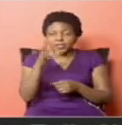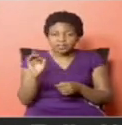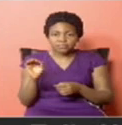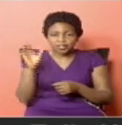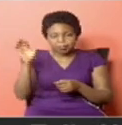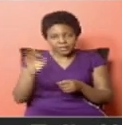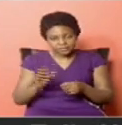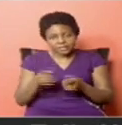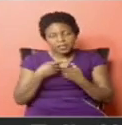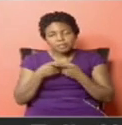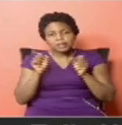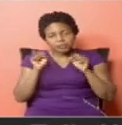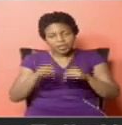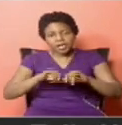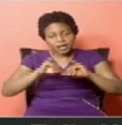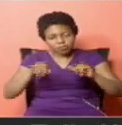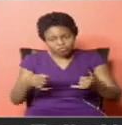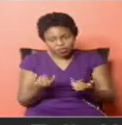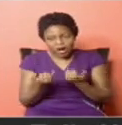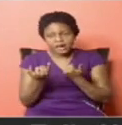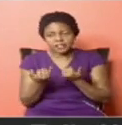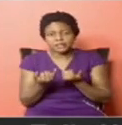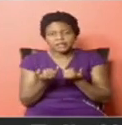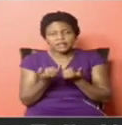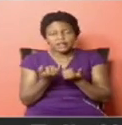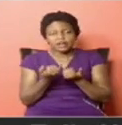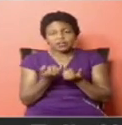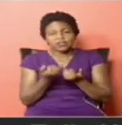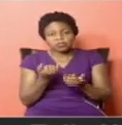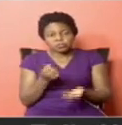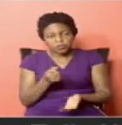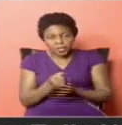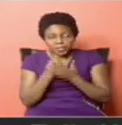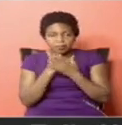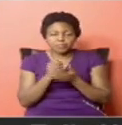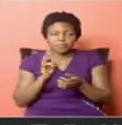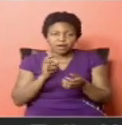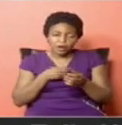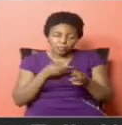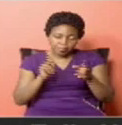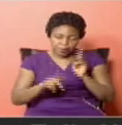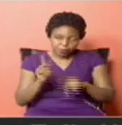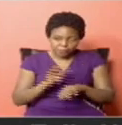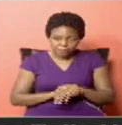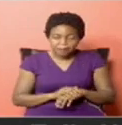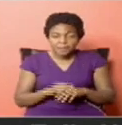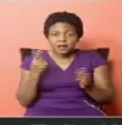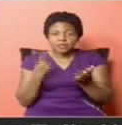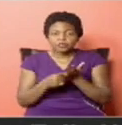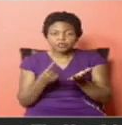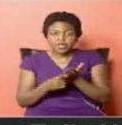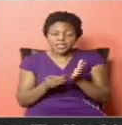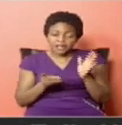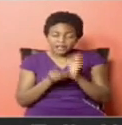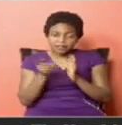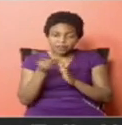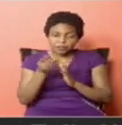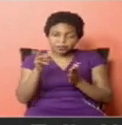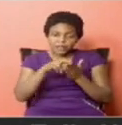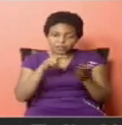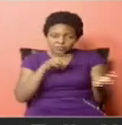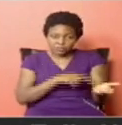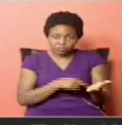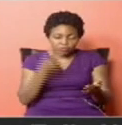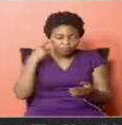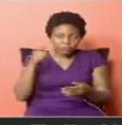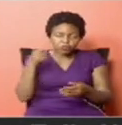we shall try as much as possible to be as close to perfect as possible. Now, Uganda has developed a single registry for social